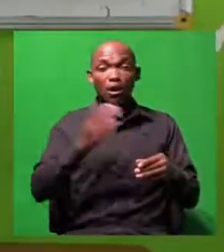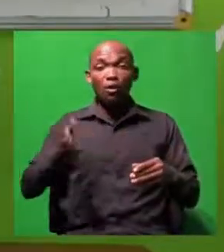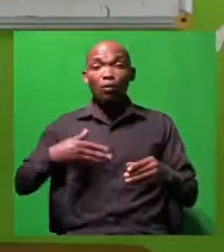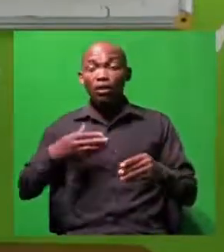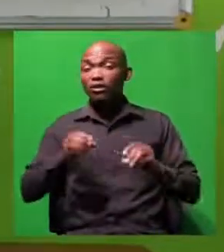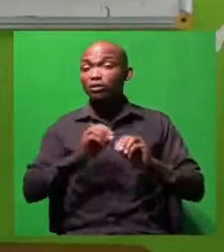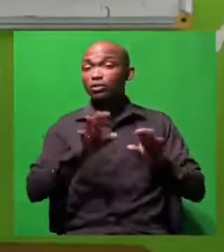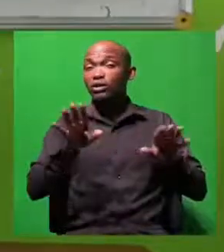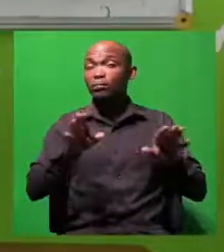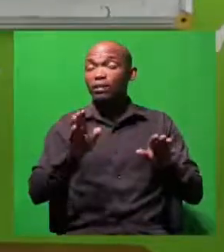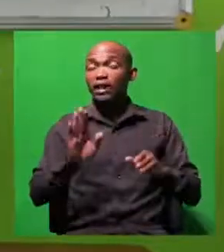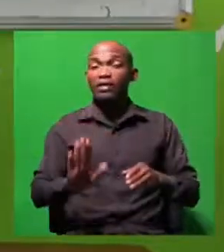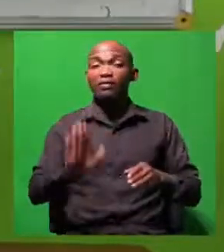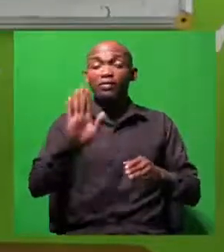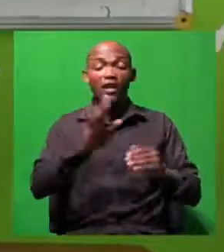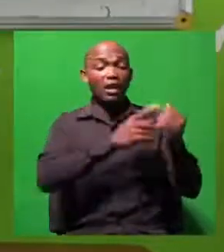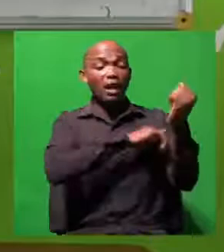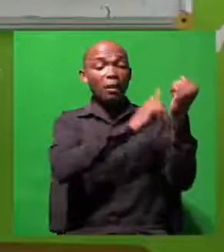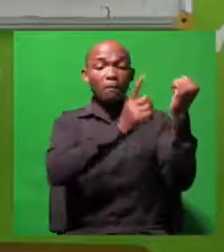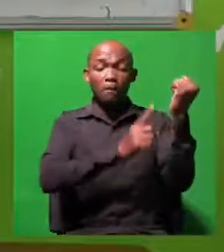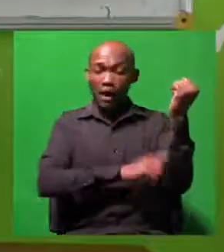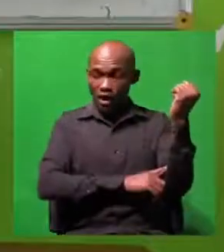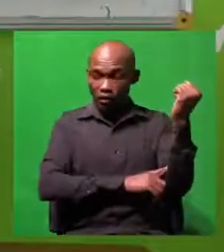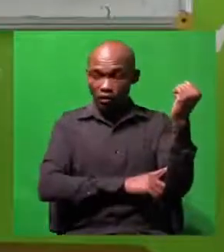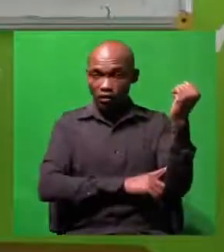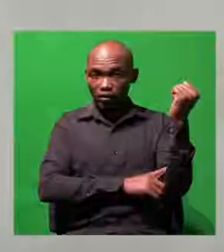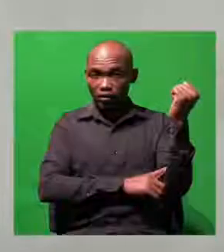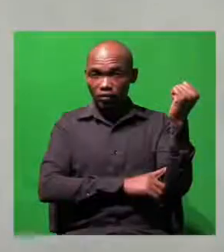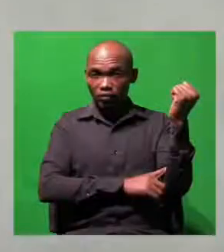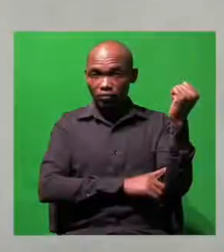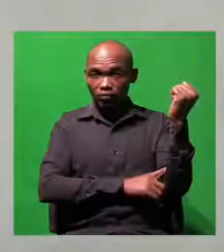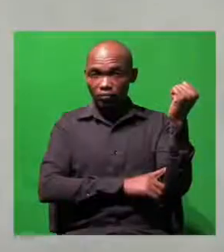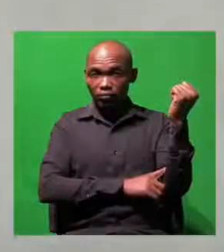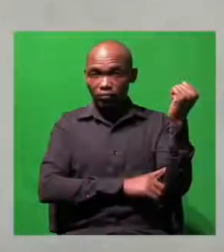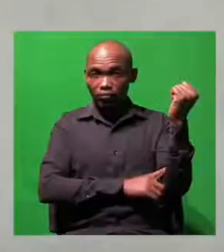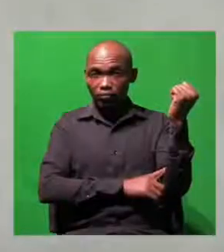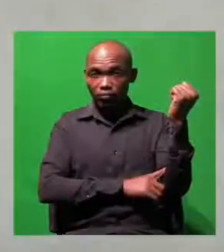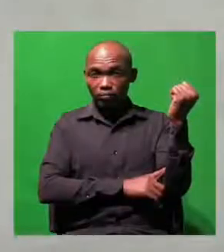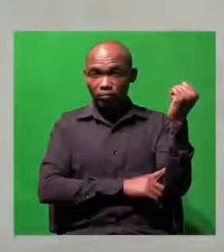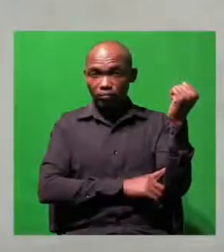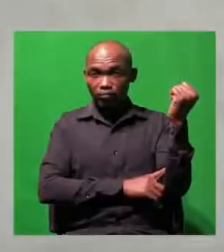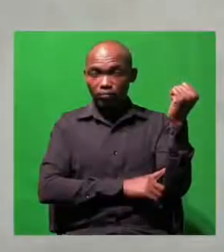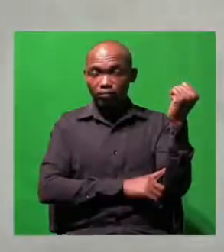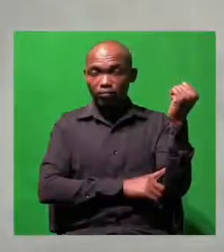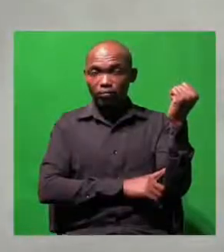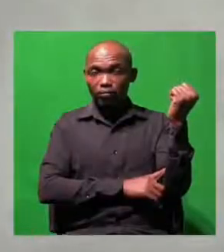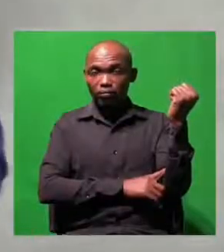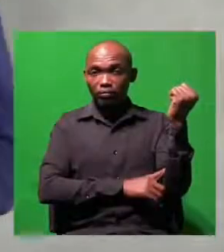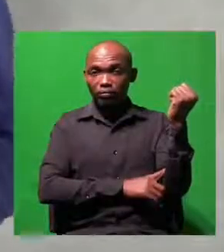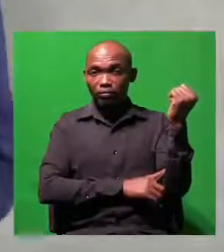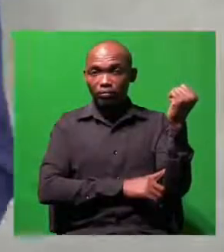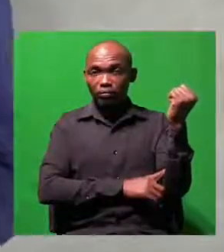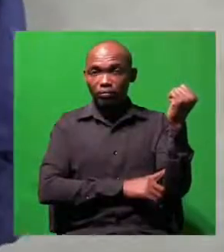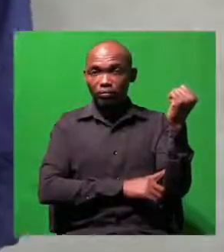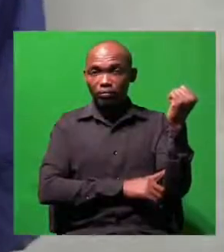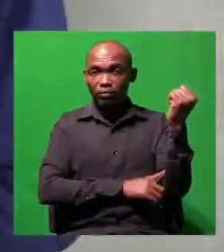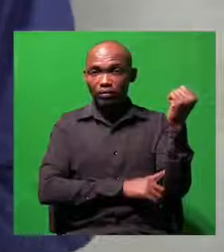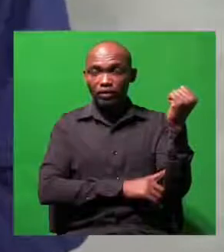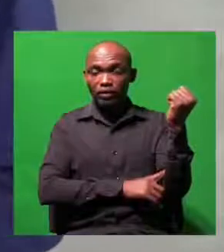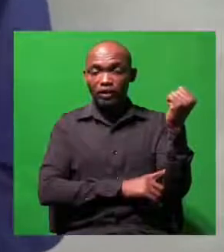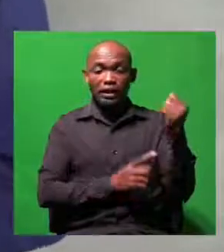who were able to supply their power, we mean able-bodied people,